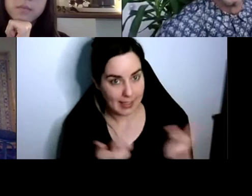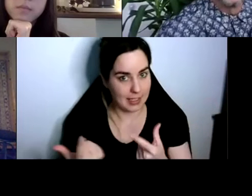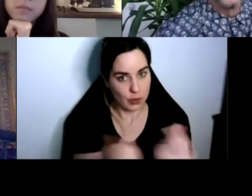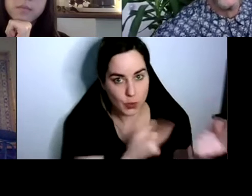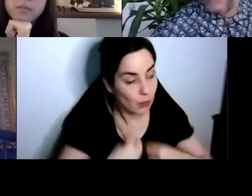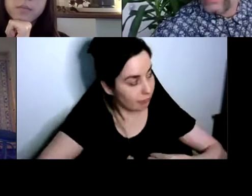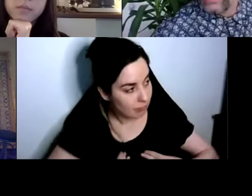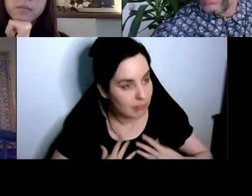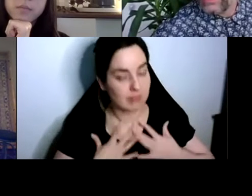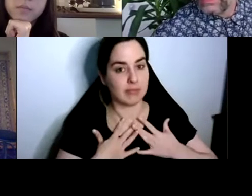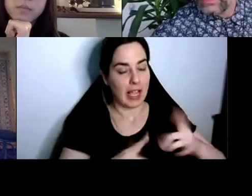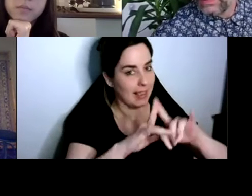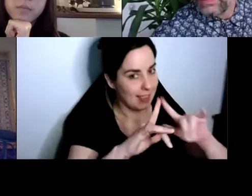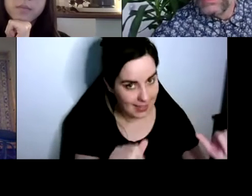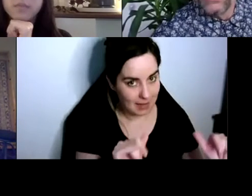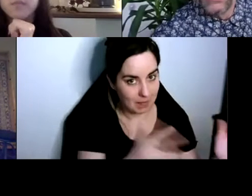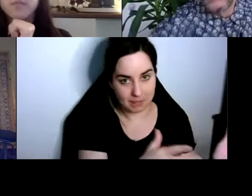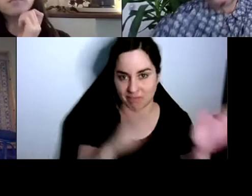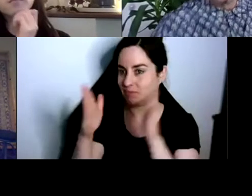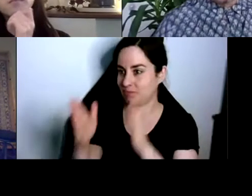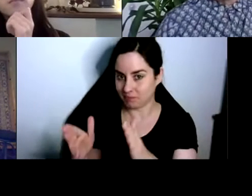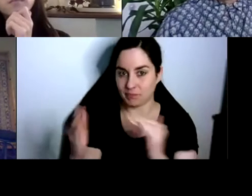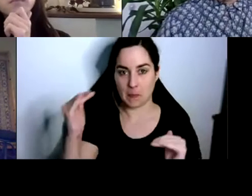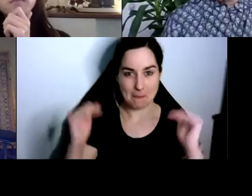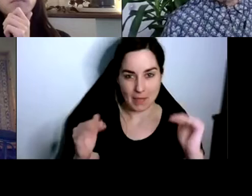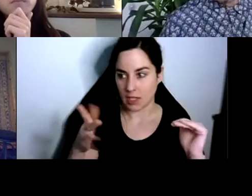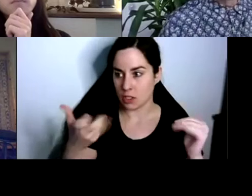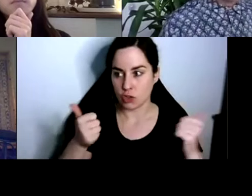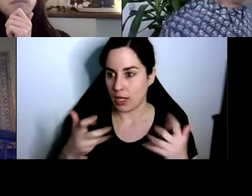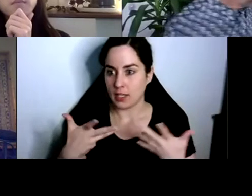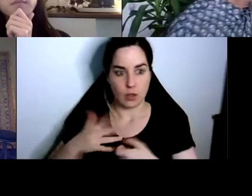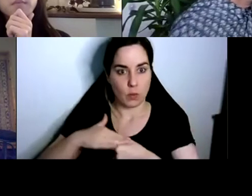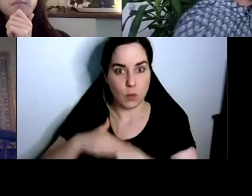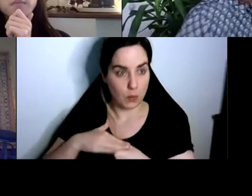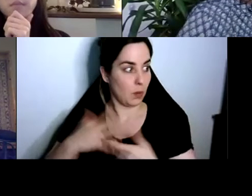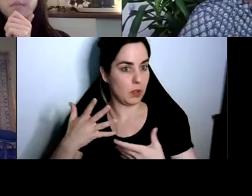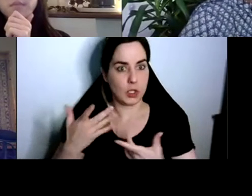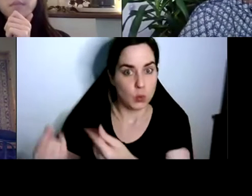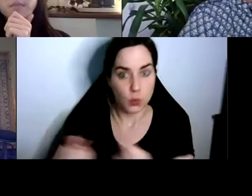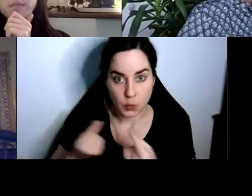inspired, but at the same time also somewhat being a high pressure environment